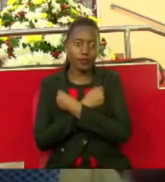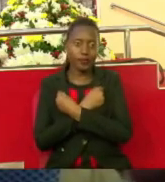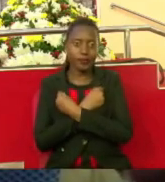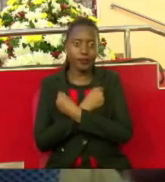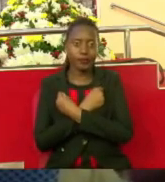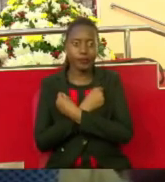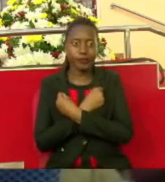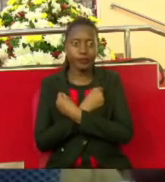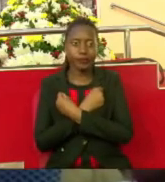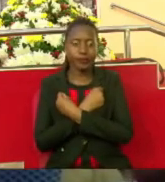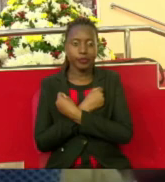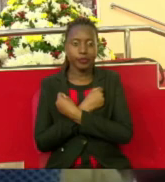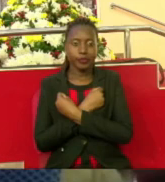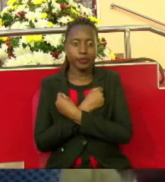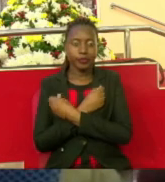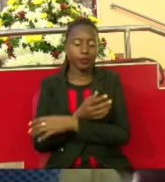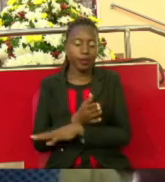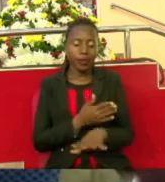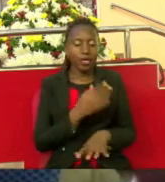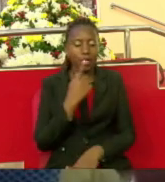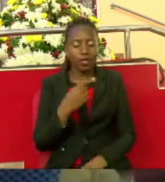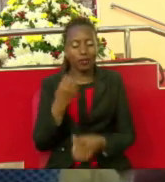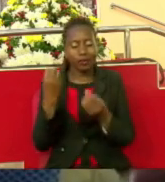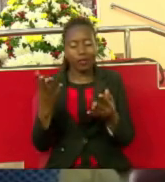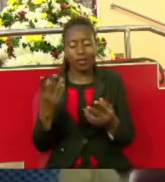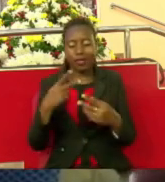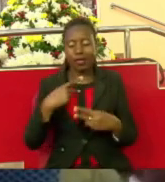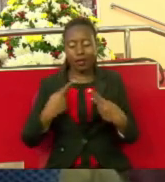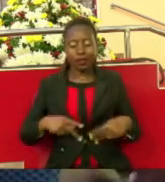They say most people die on Monday morning.